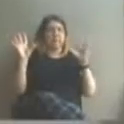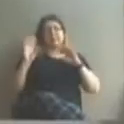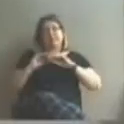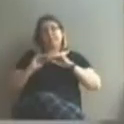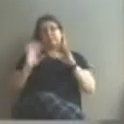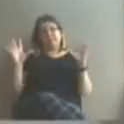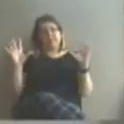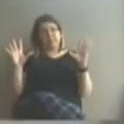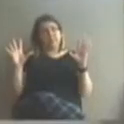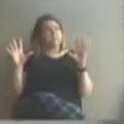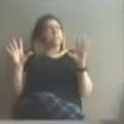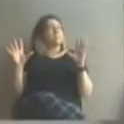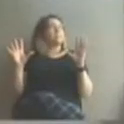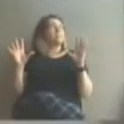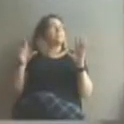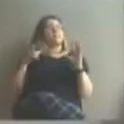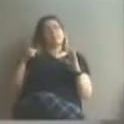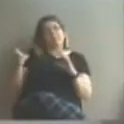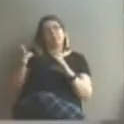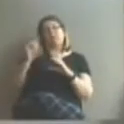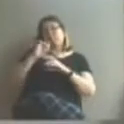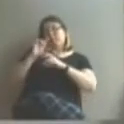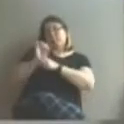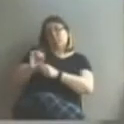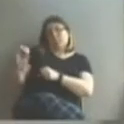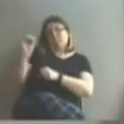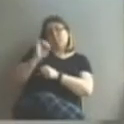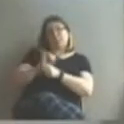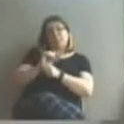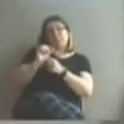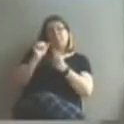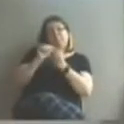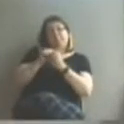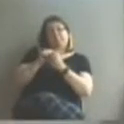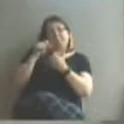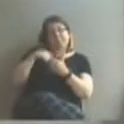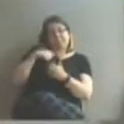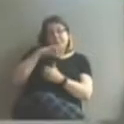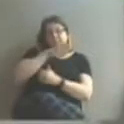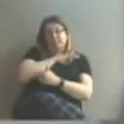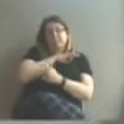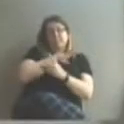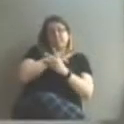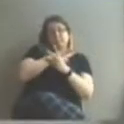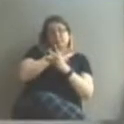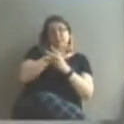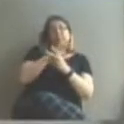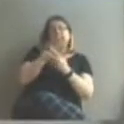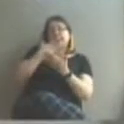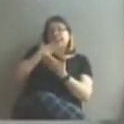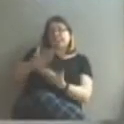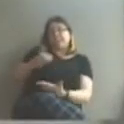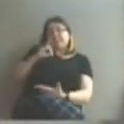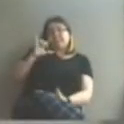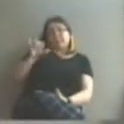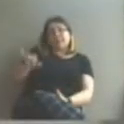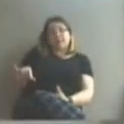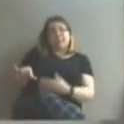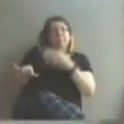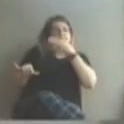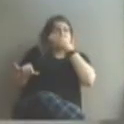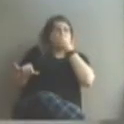clearly, it's clear to me that you have spent a lot of time with staff to get it to where it needs to be. So I thank you for that.